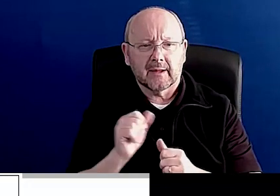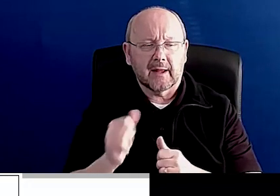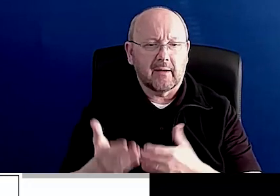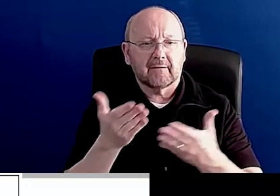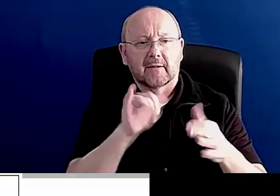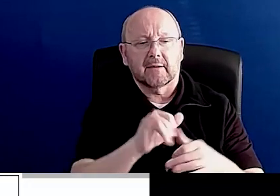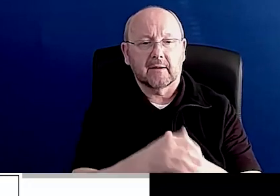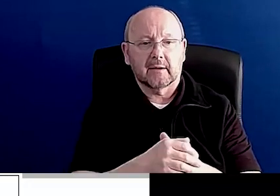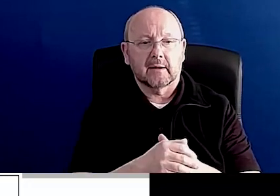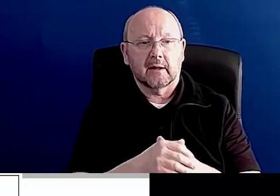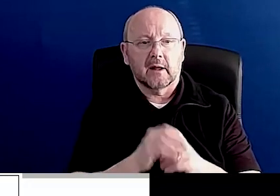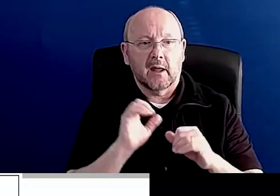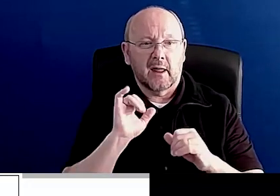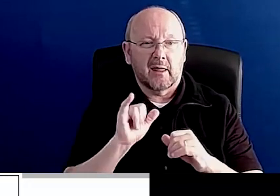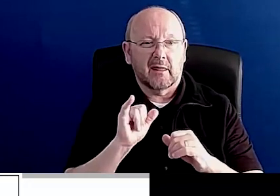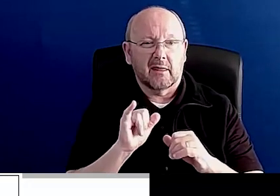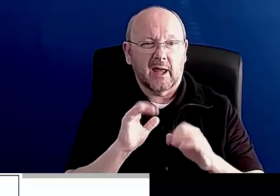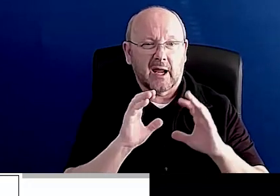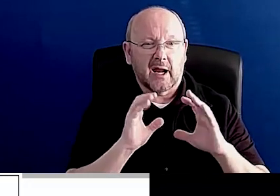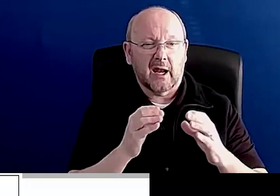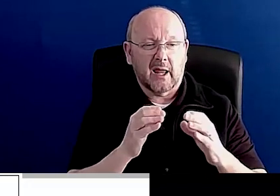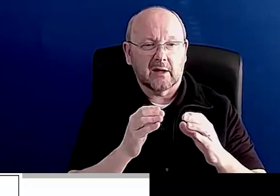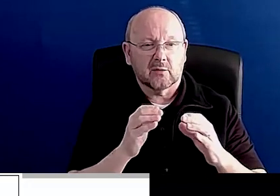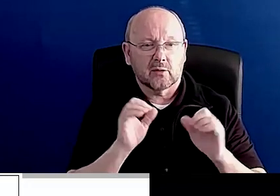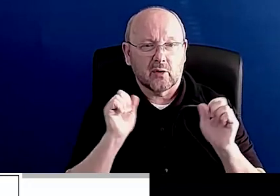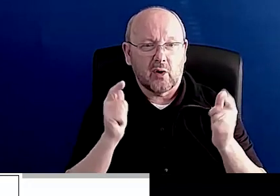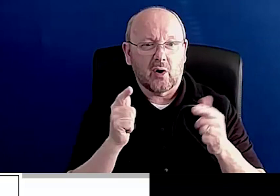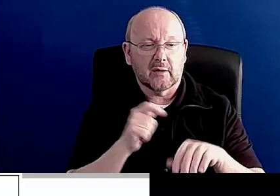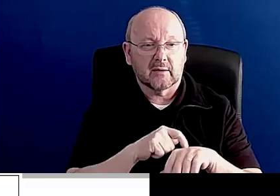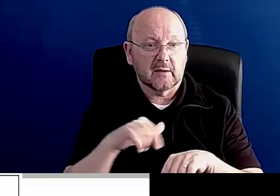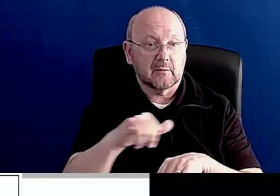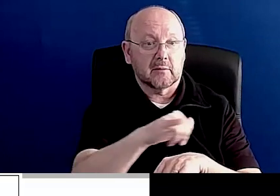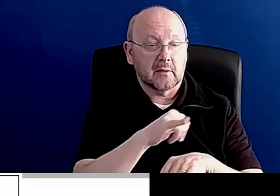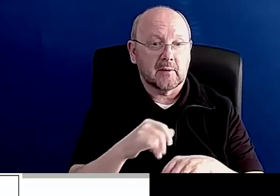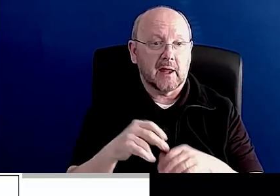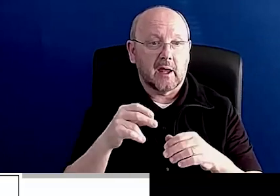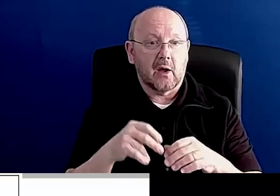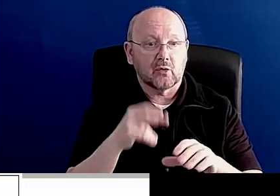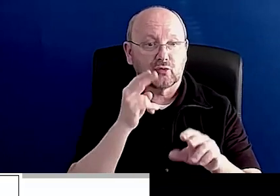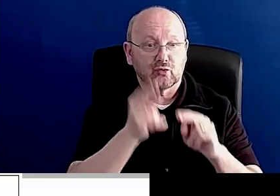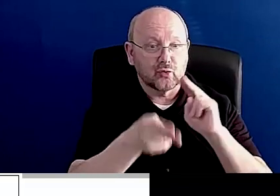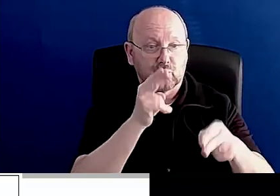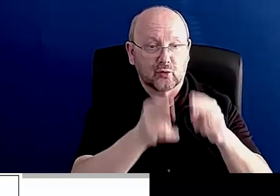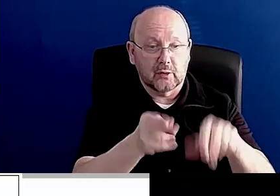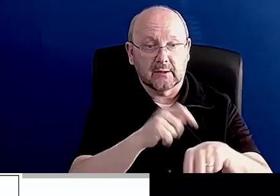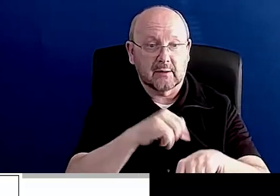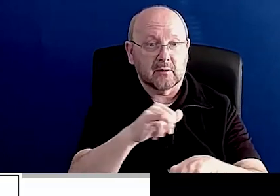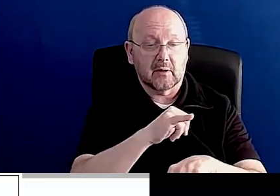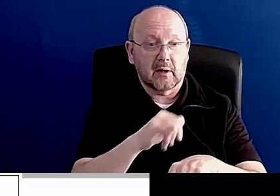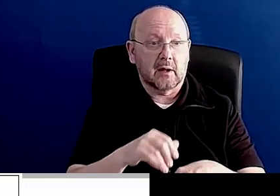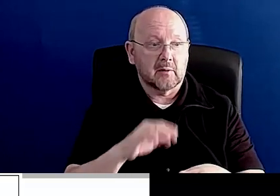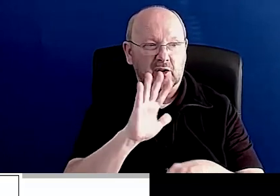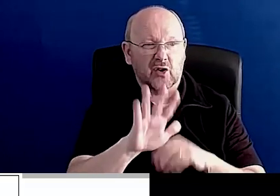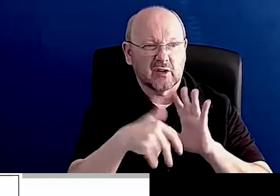it wasn't necessarily constructed as a cohort. They just all happened to enroll in the exact same classes because the schedules